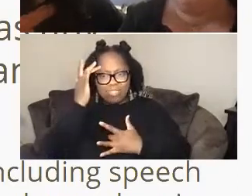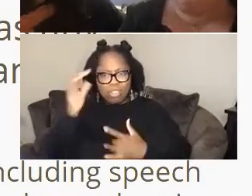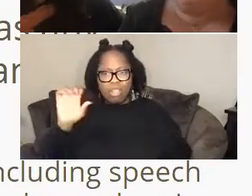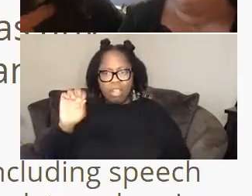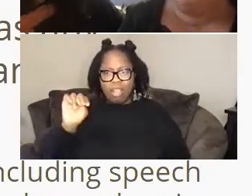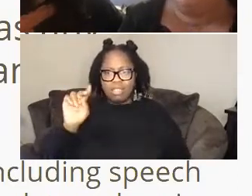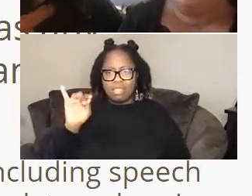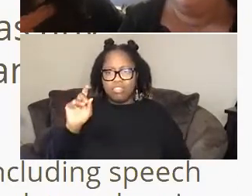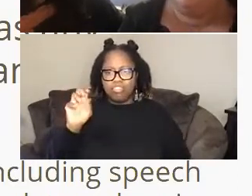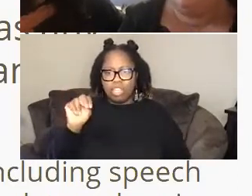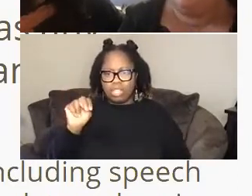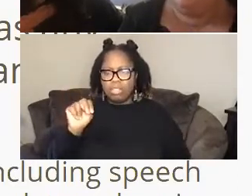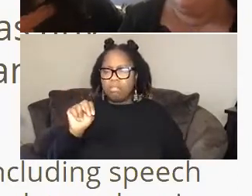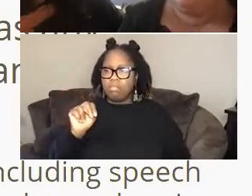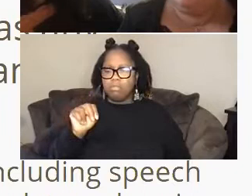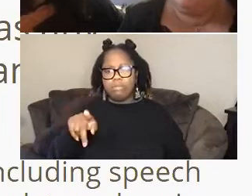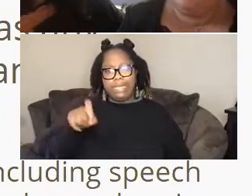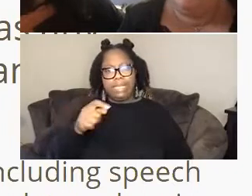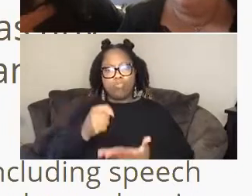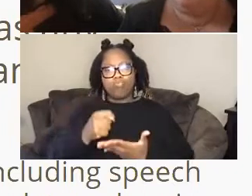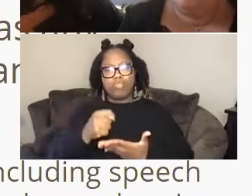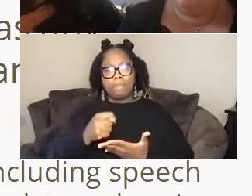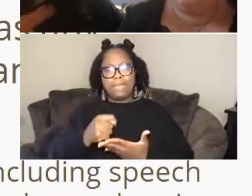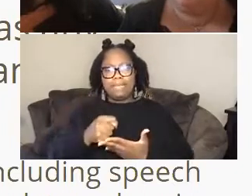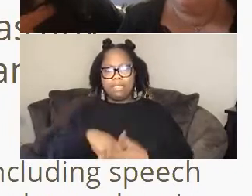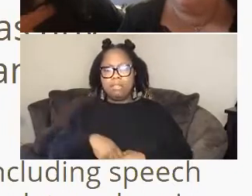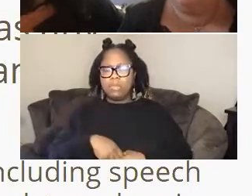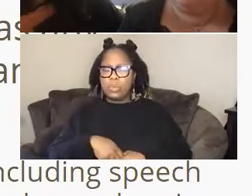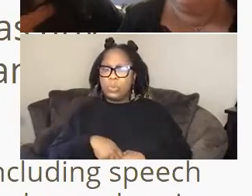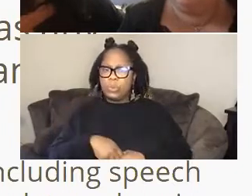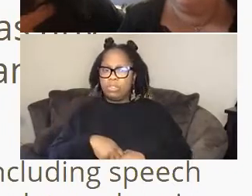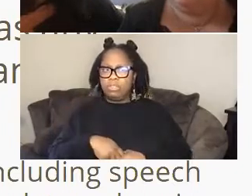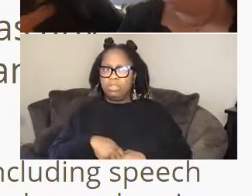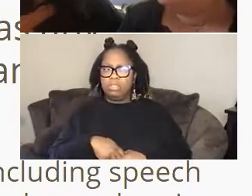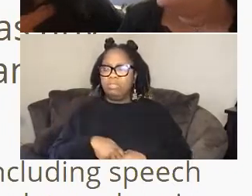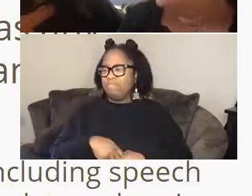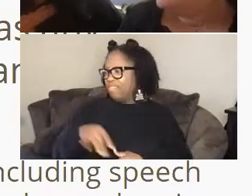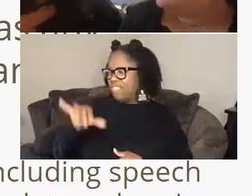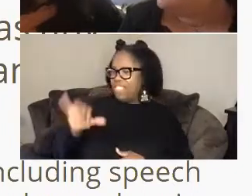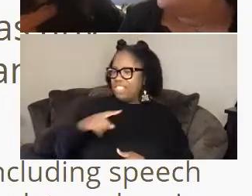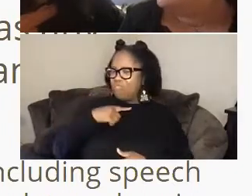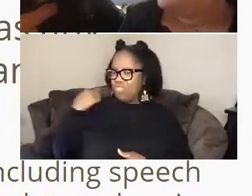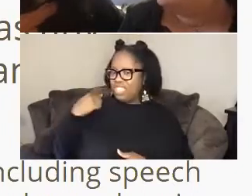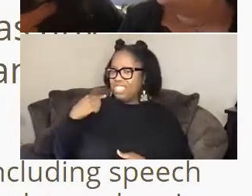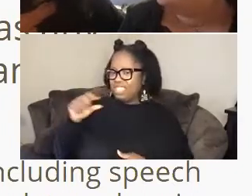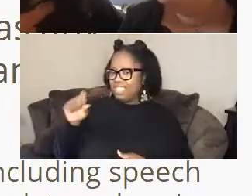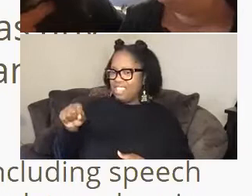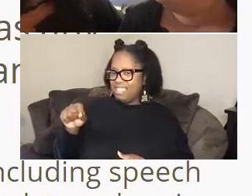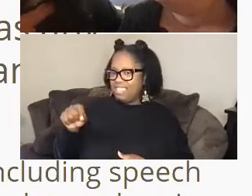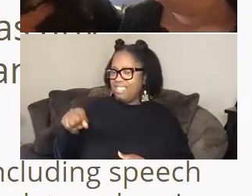may need to get treatment. And this could come up. That would be like the risk, right? The risk would be